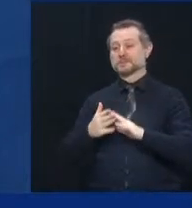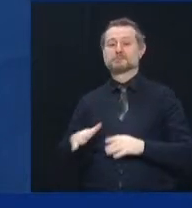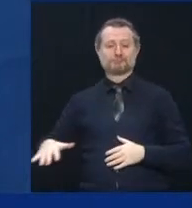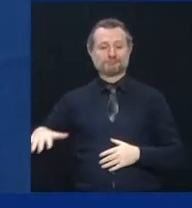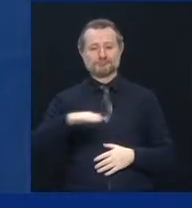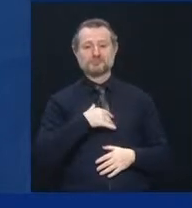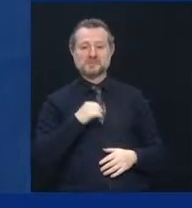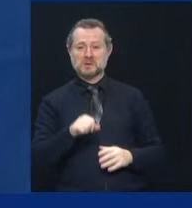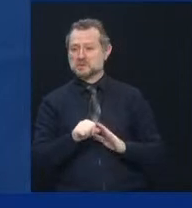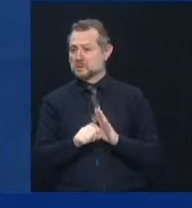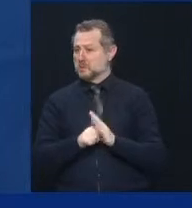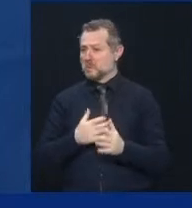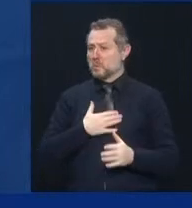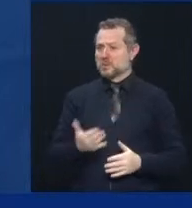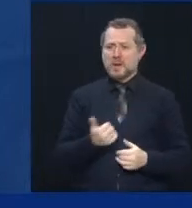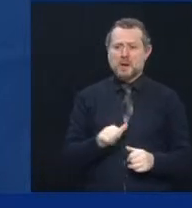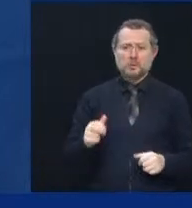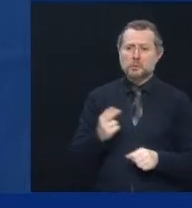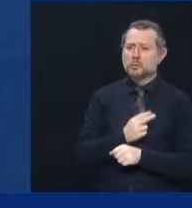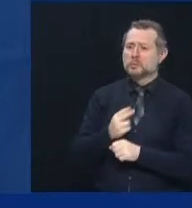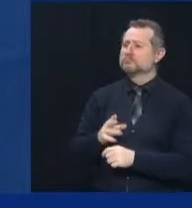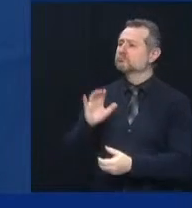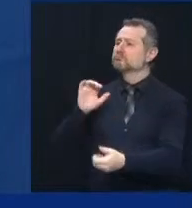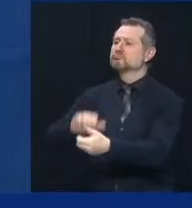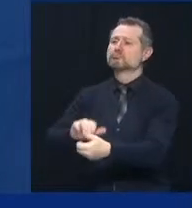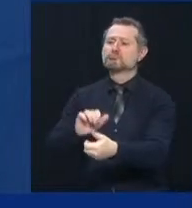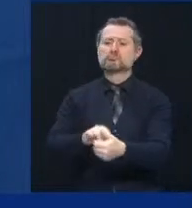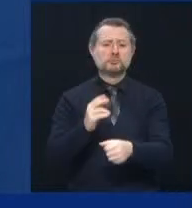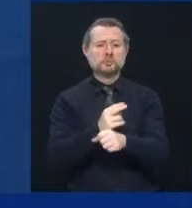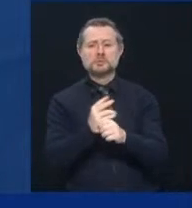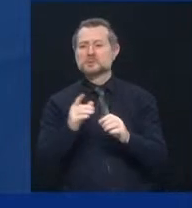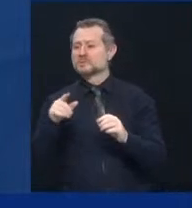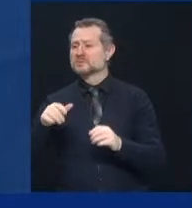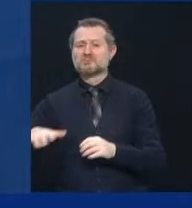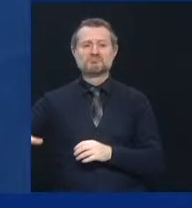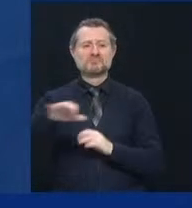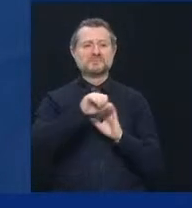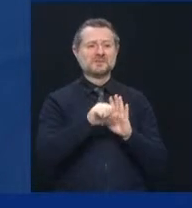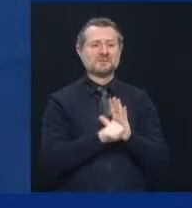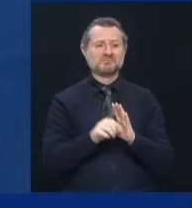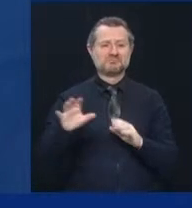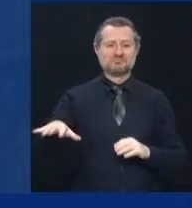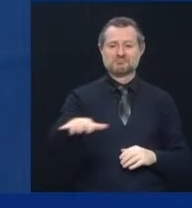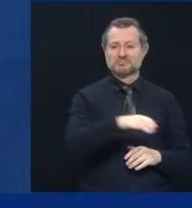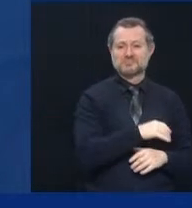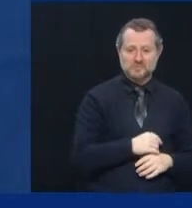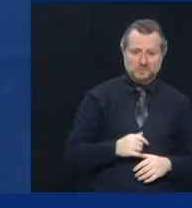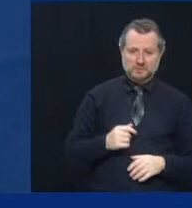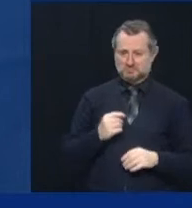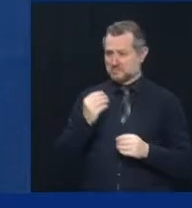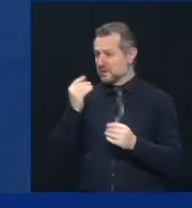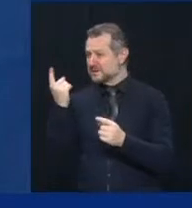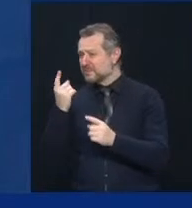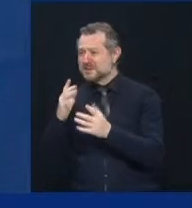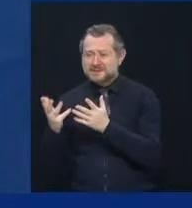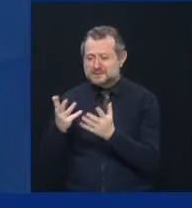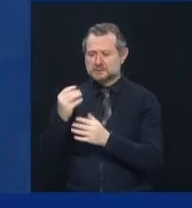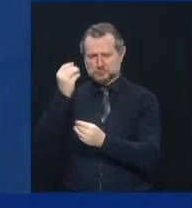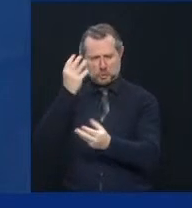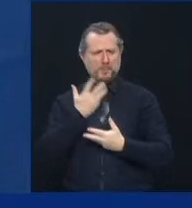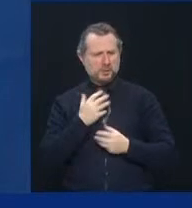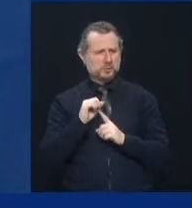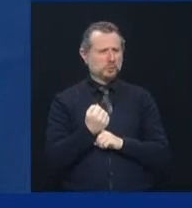government across the state that has that kind of situation. They should let us know. The